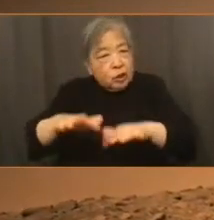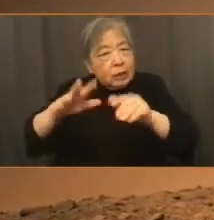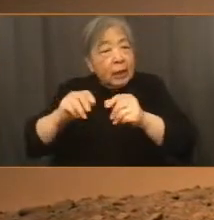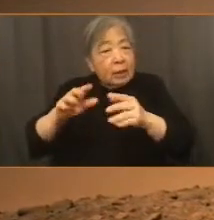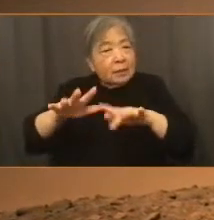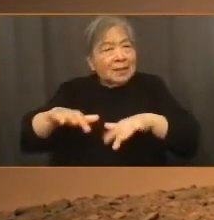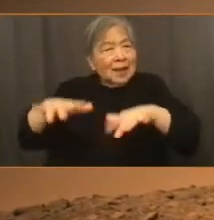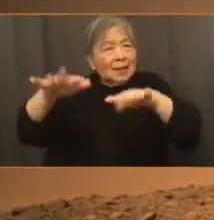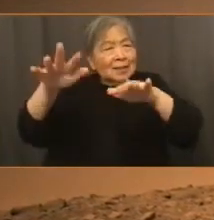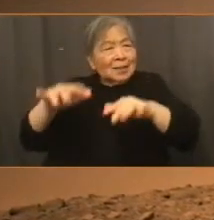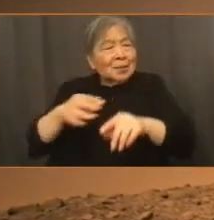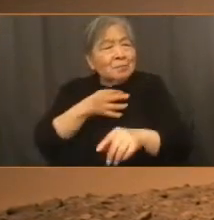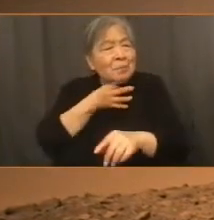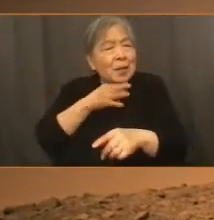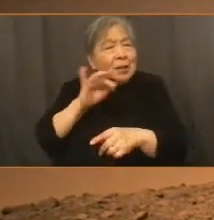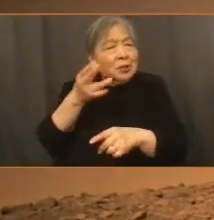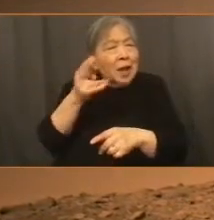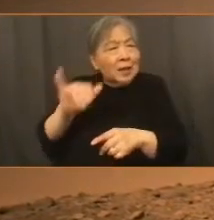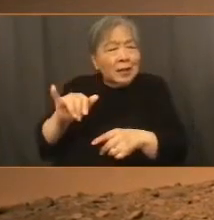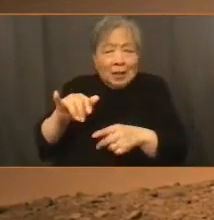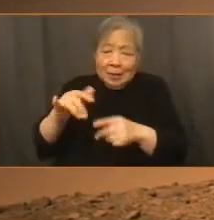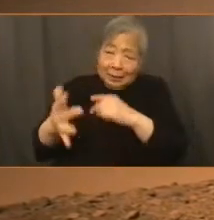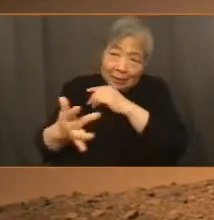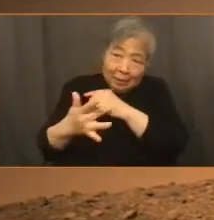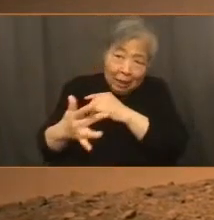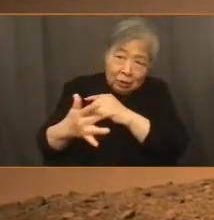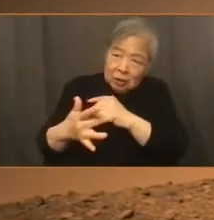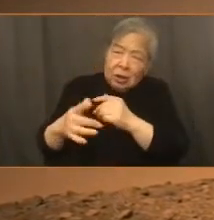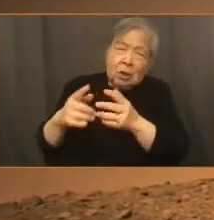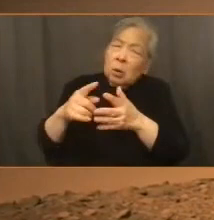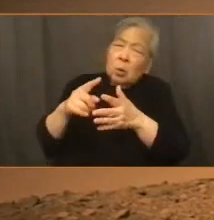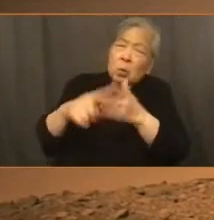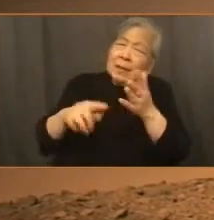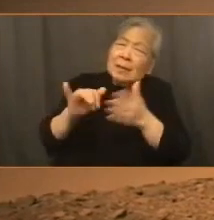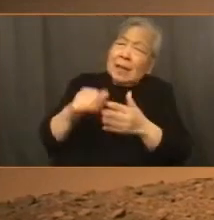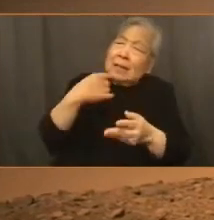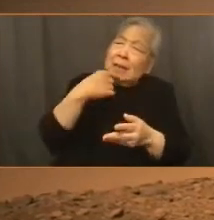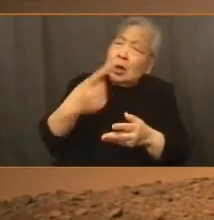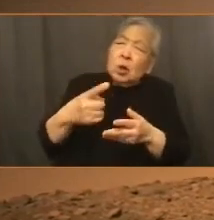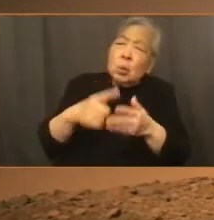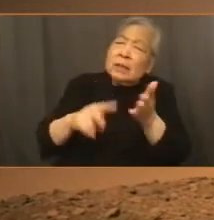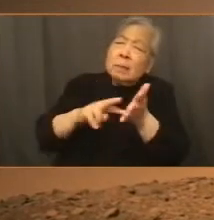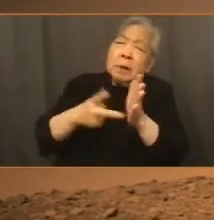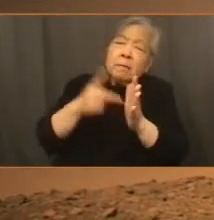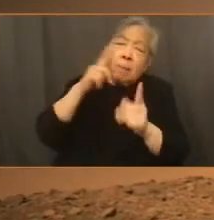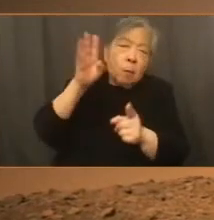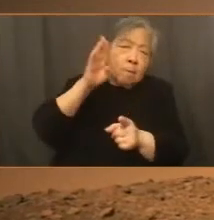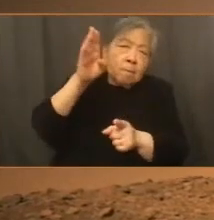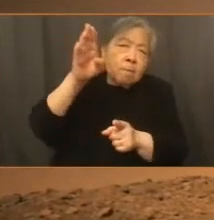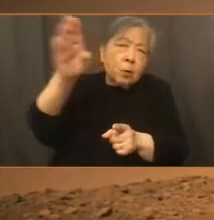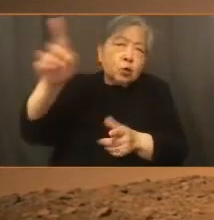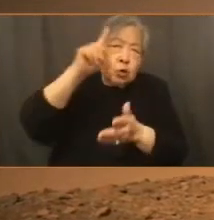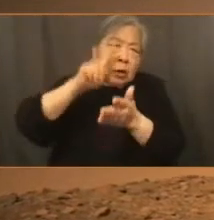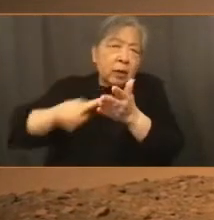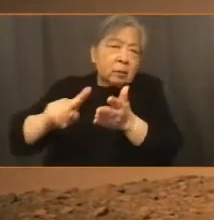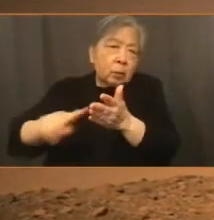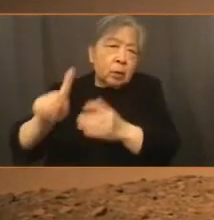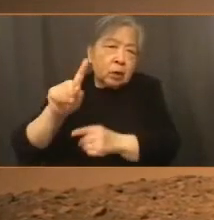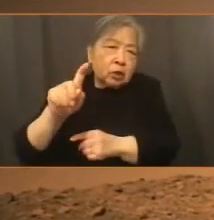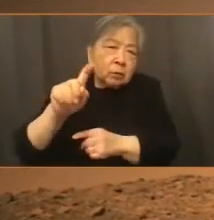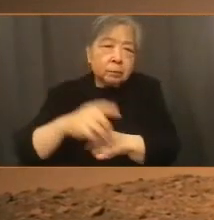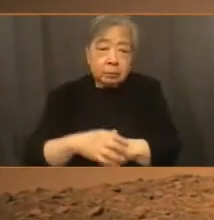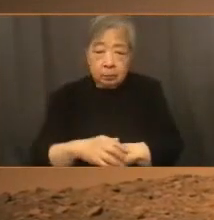the Mars helicopter technology demonstration open up for future NASA missions? So I think with the success